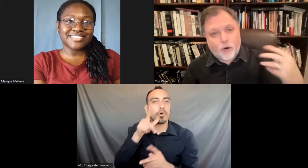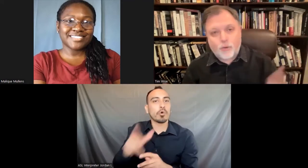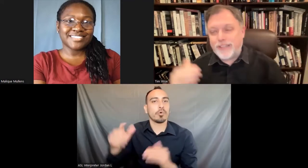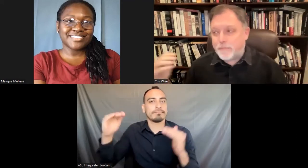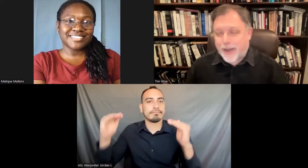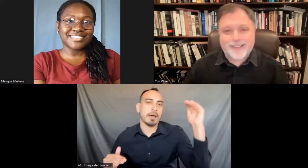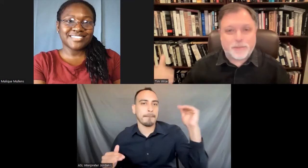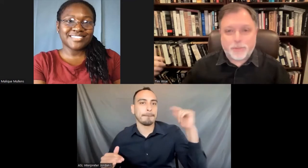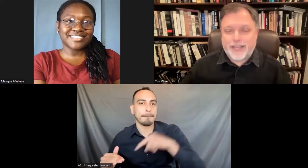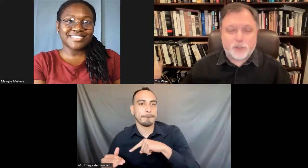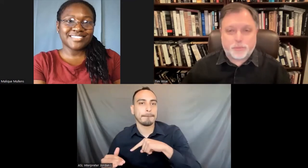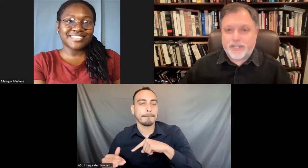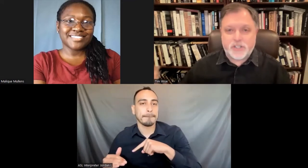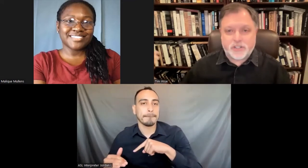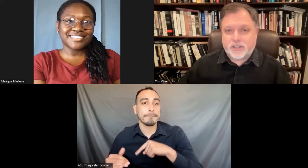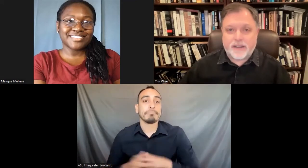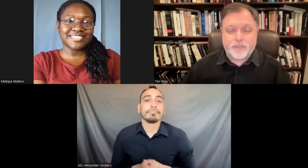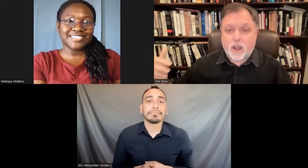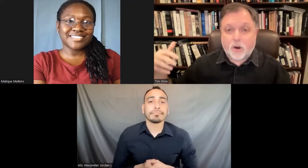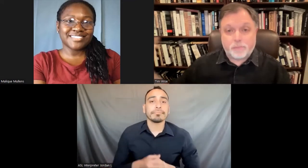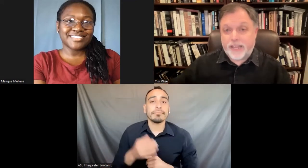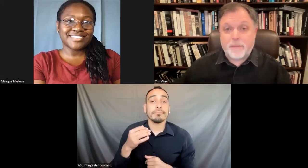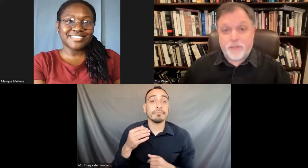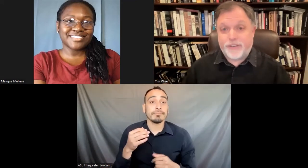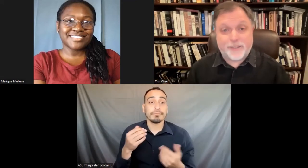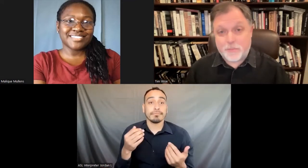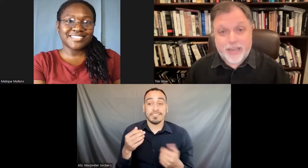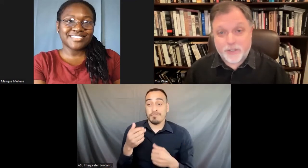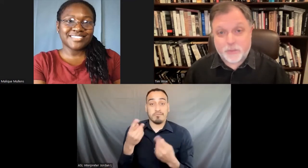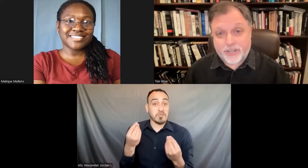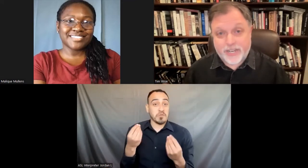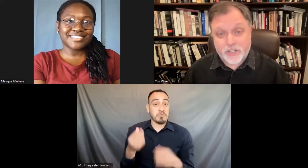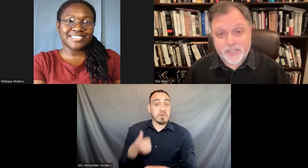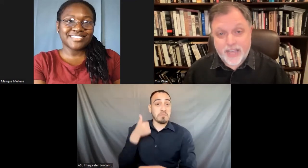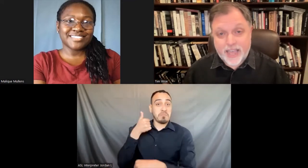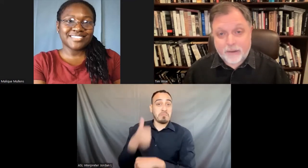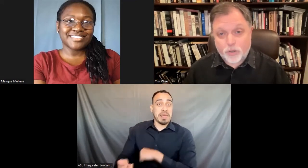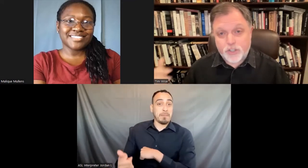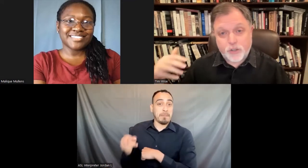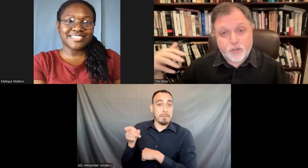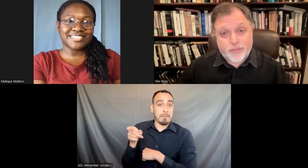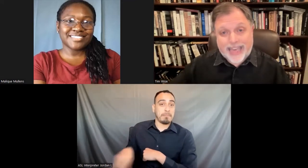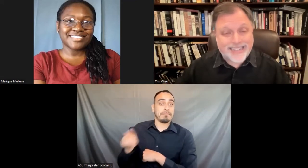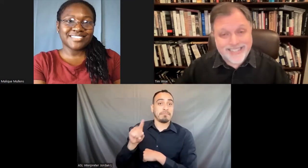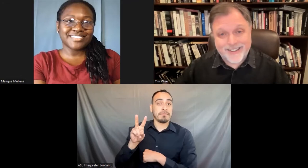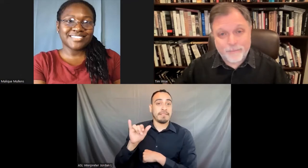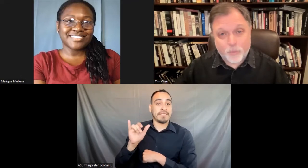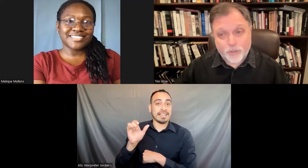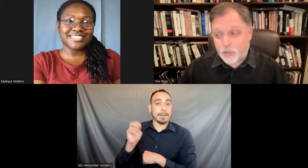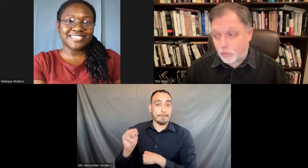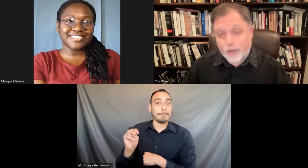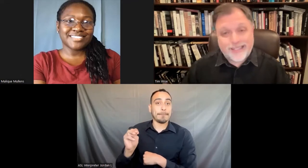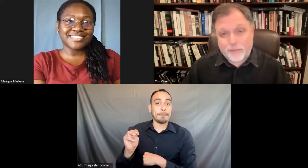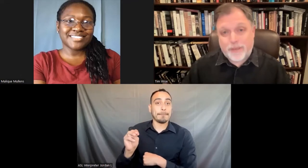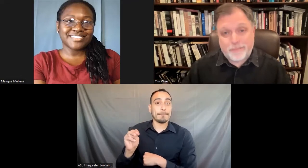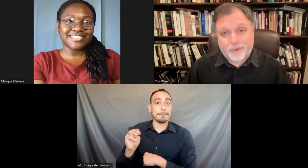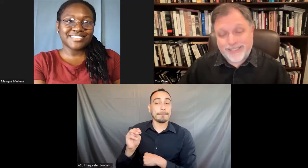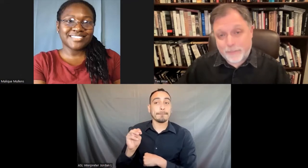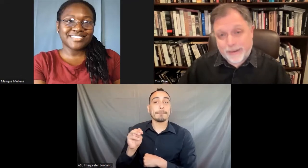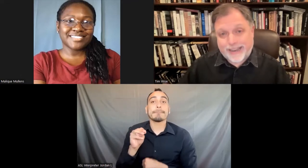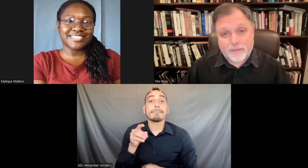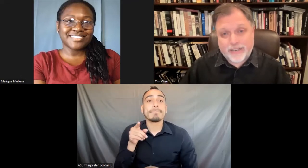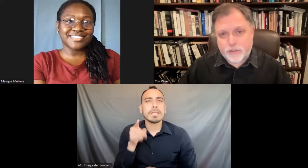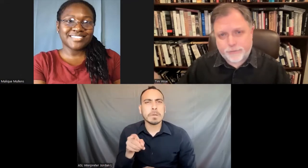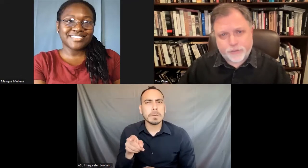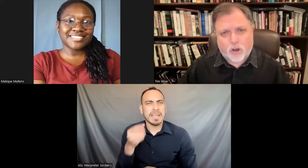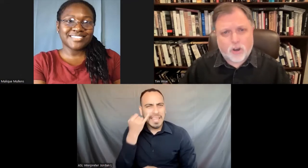injustice, the only possible explanations left are blame the victim explanations. And once you do that, once you look at the people at